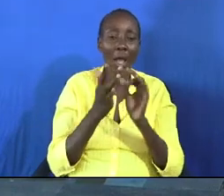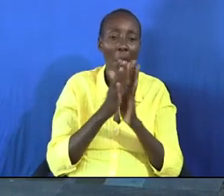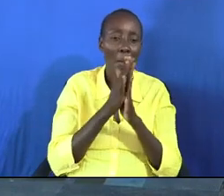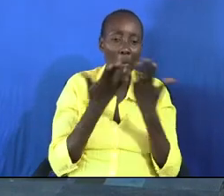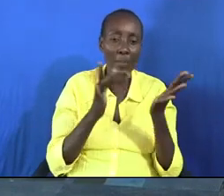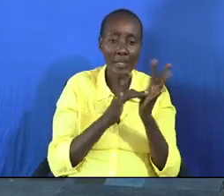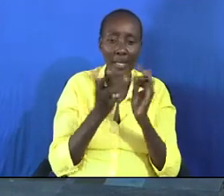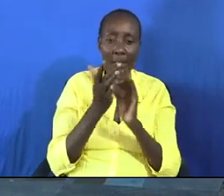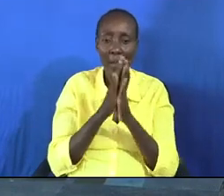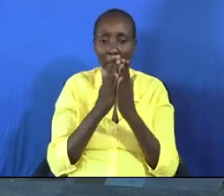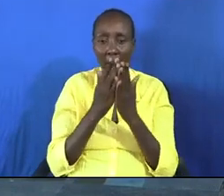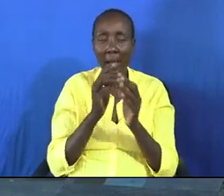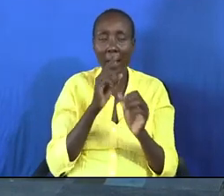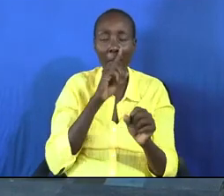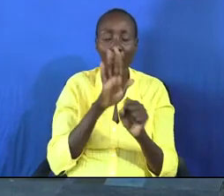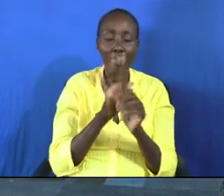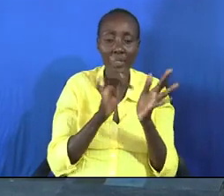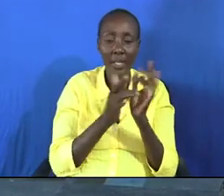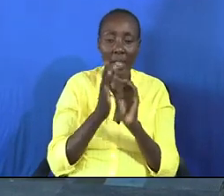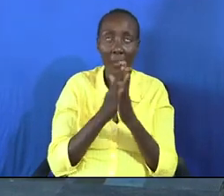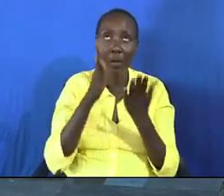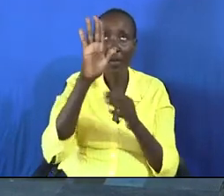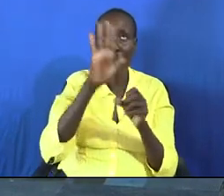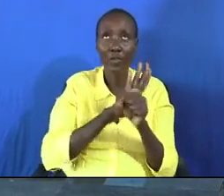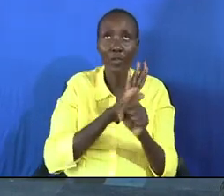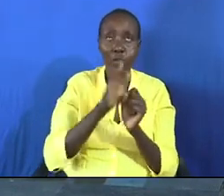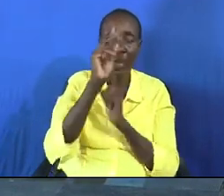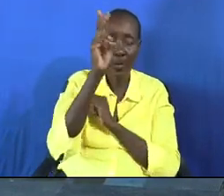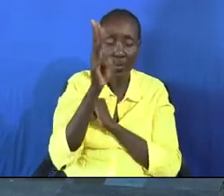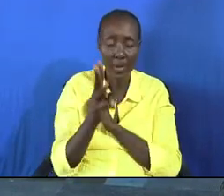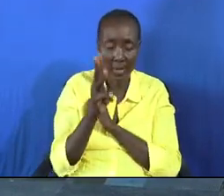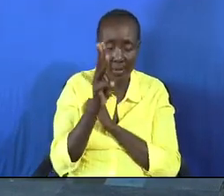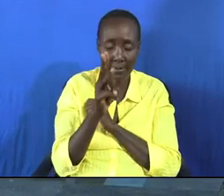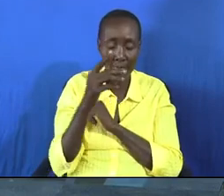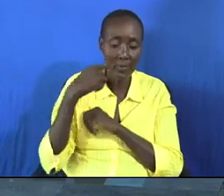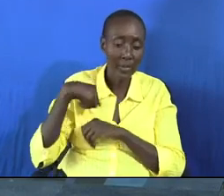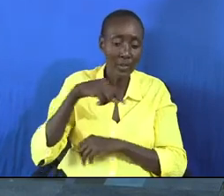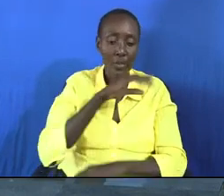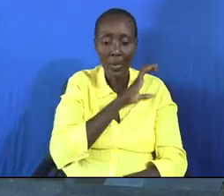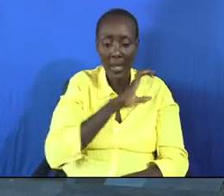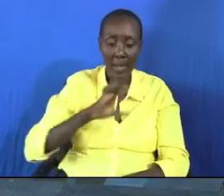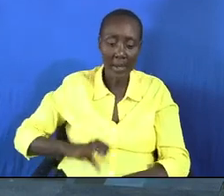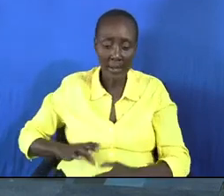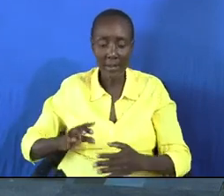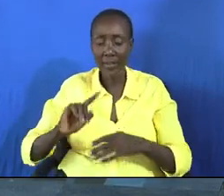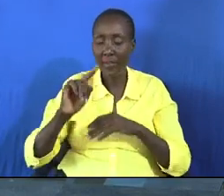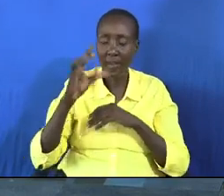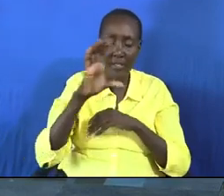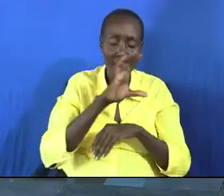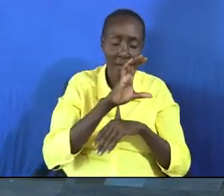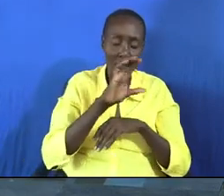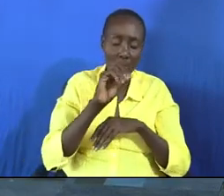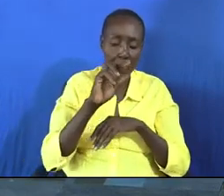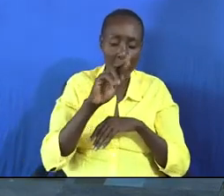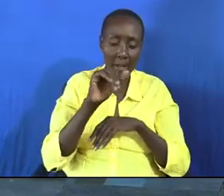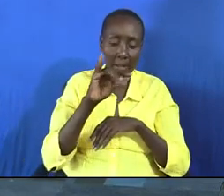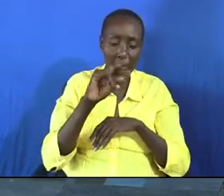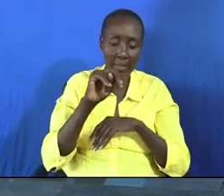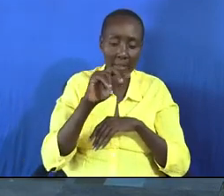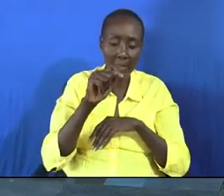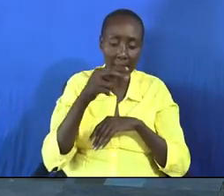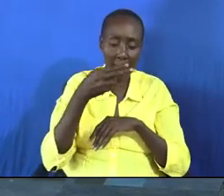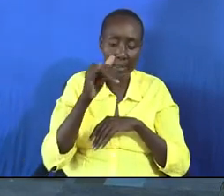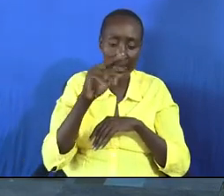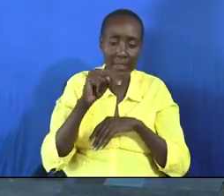Bible, he will fulfill it. So as Corinthians, I can't remember the verse says, all the promises